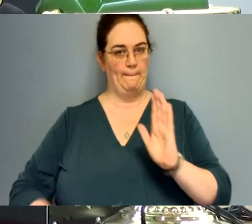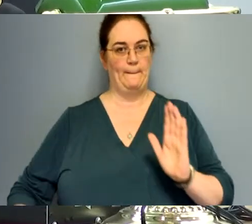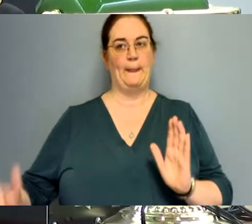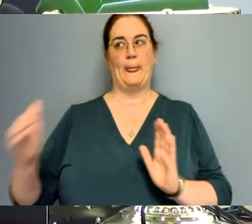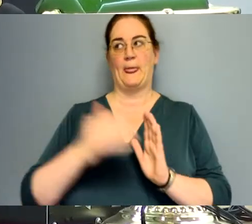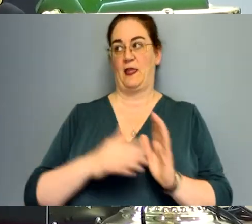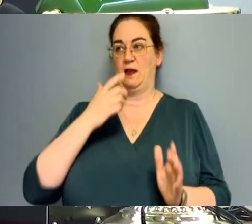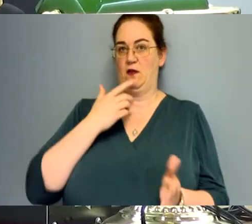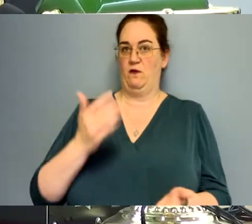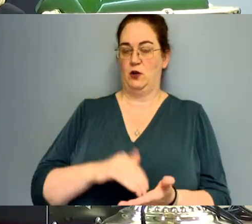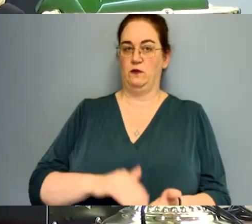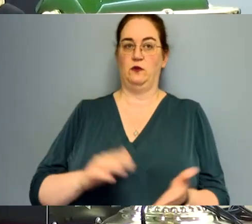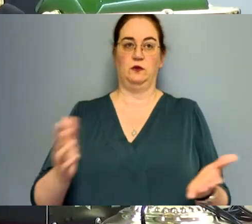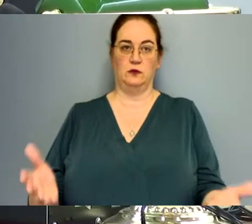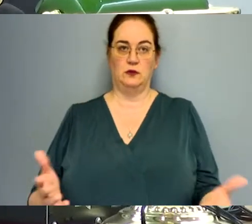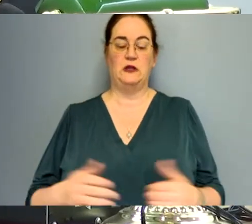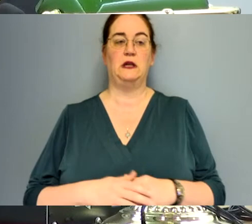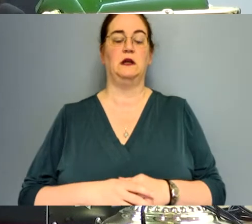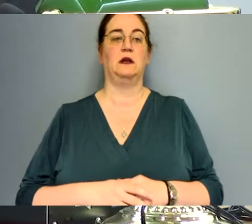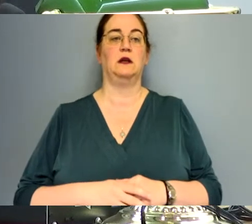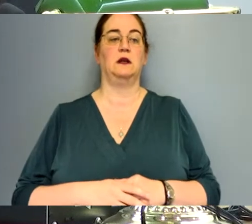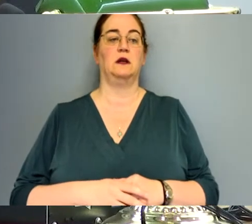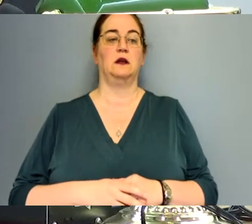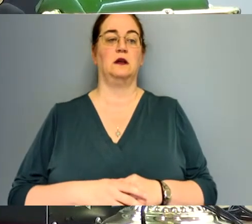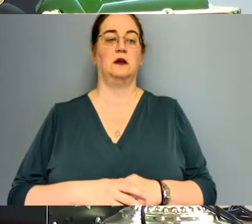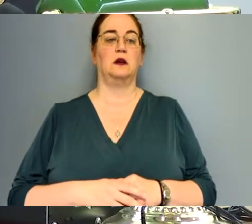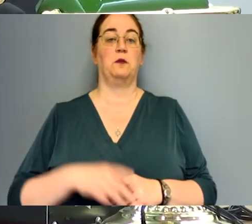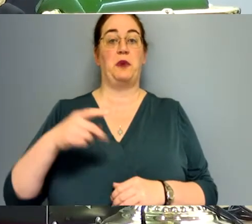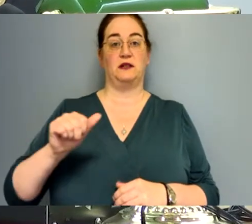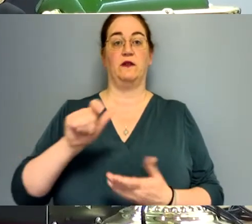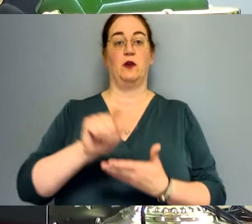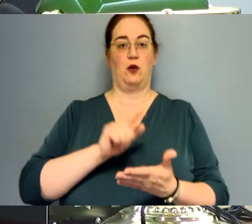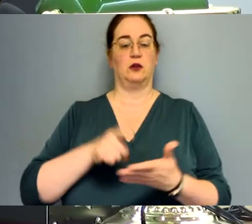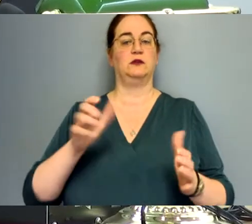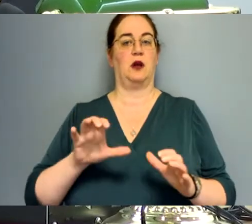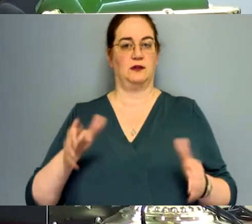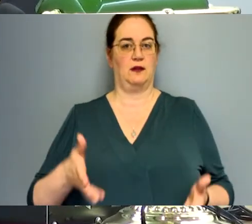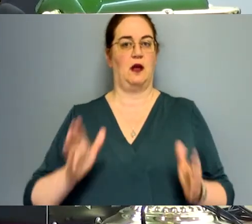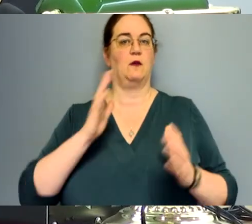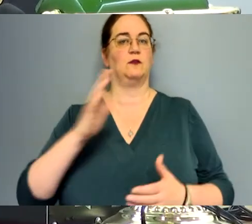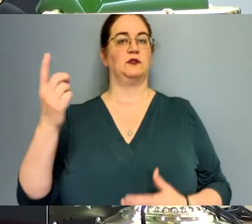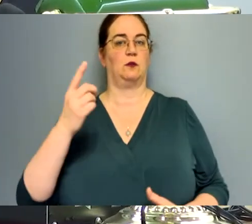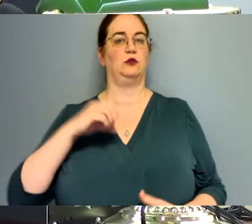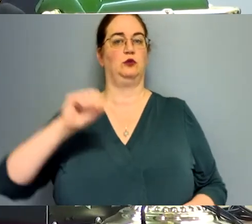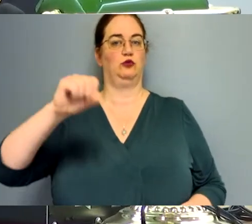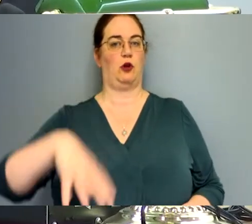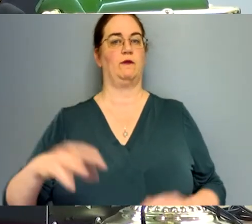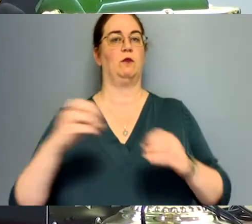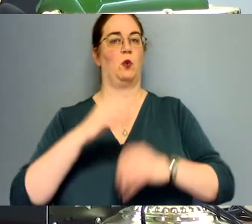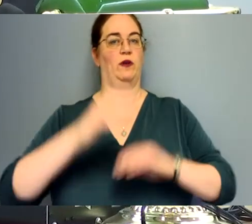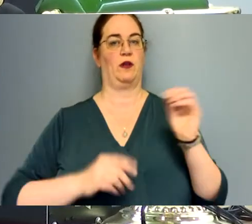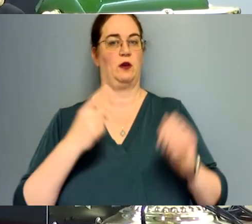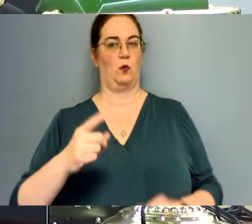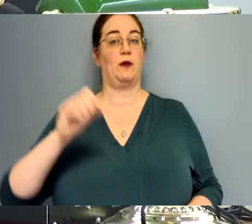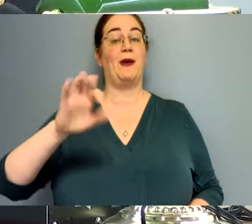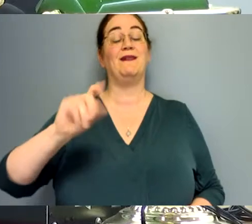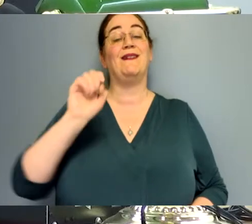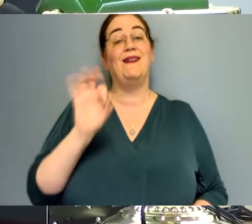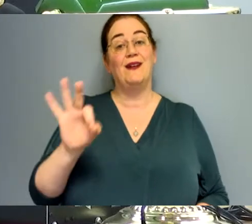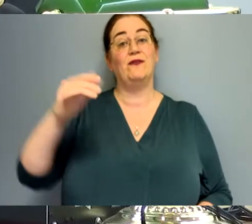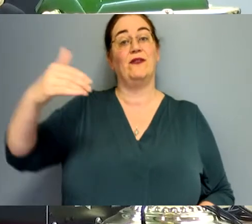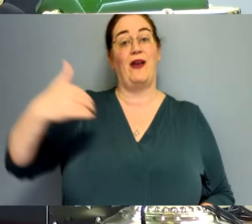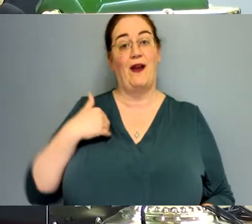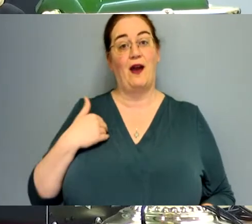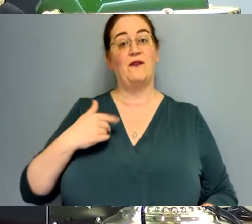said over and over and over and over. Pennsylvania law does allow someone to drop off more than one ballot if they have